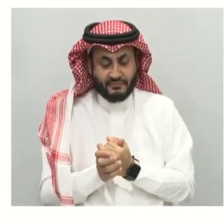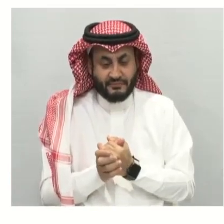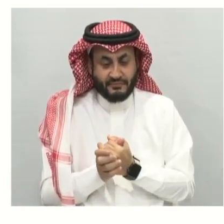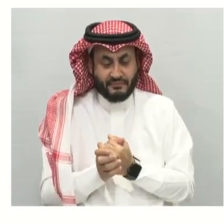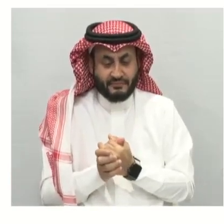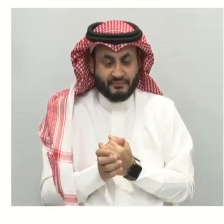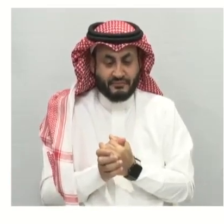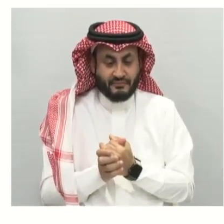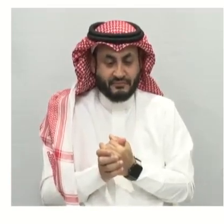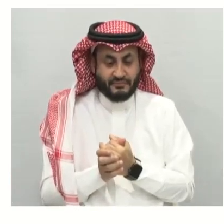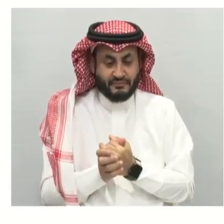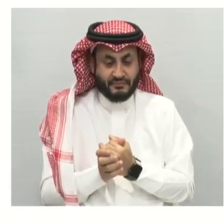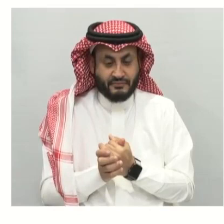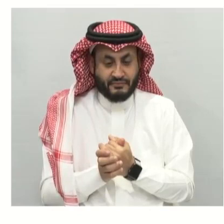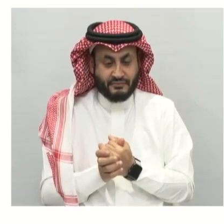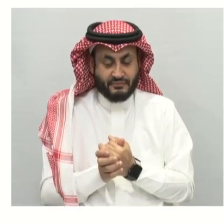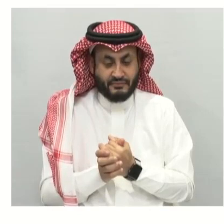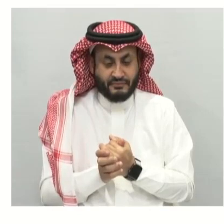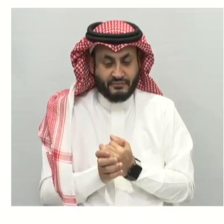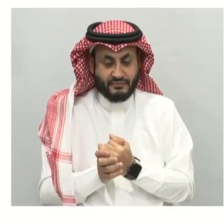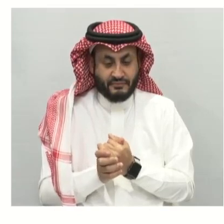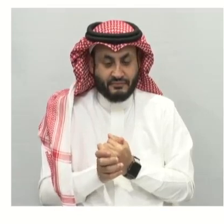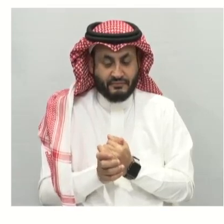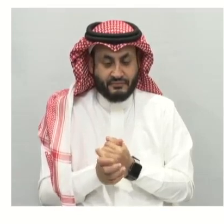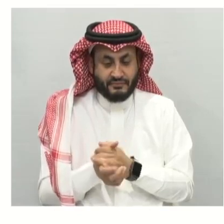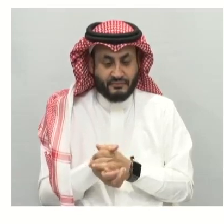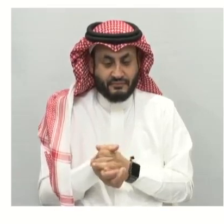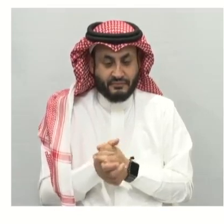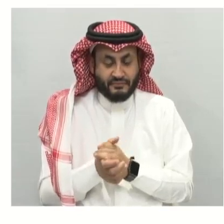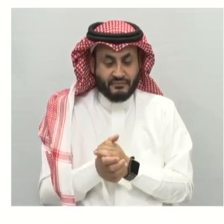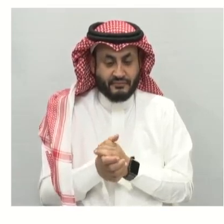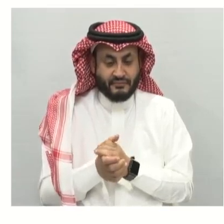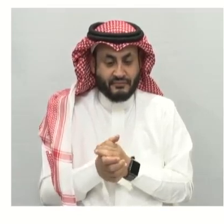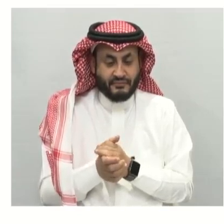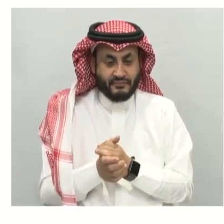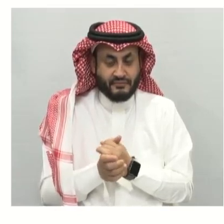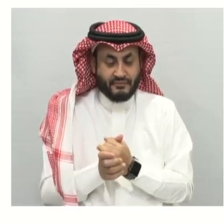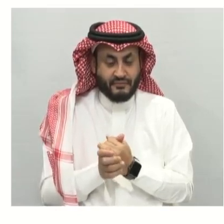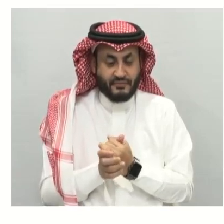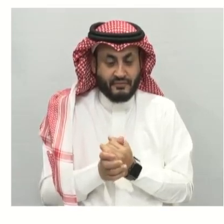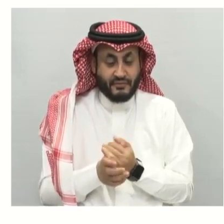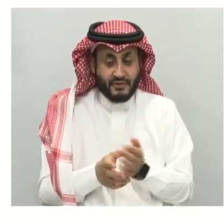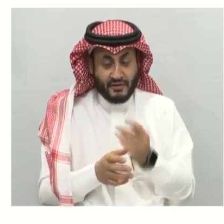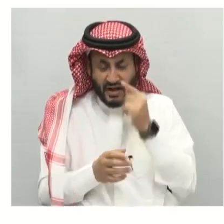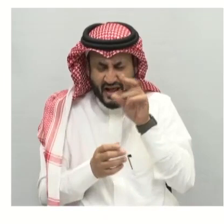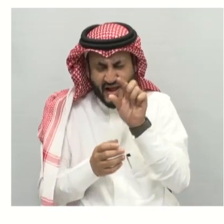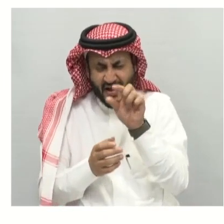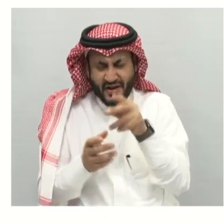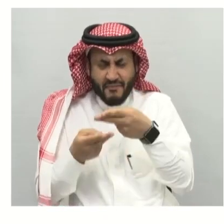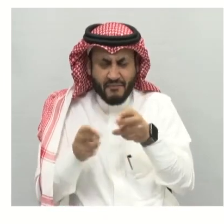K. Uppercase K, lowercase K. Did you see the difference? It's a small difference.